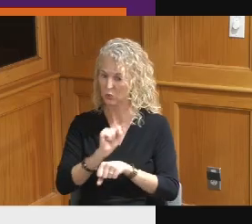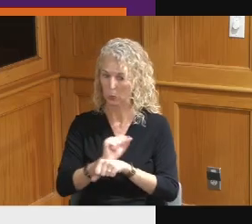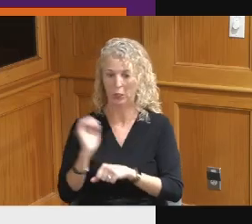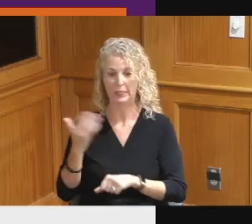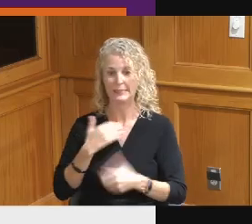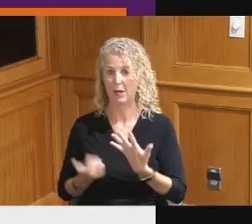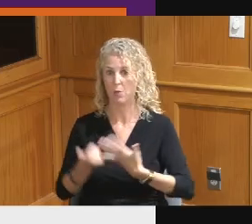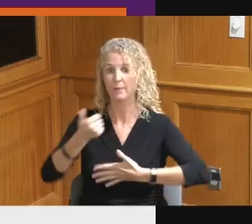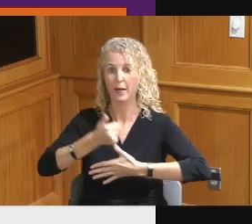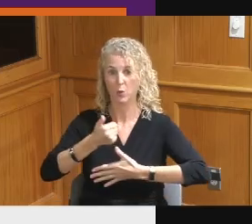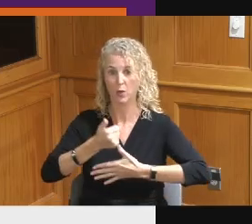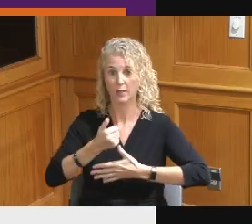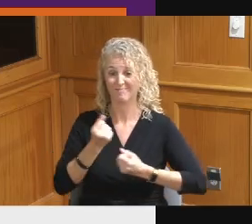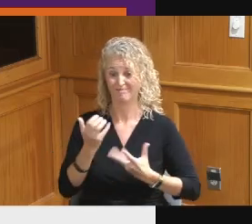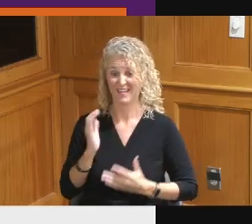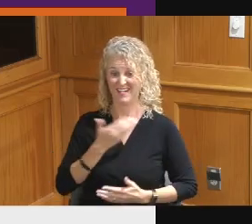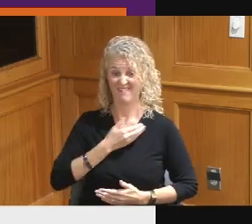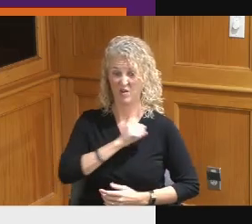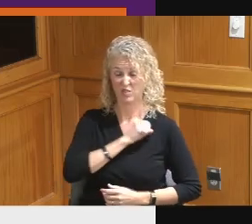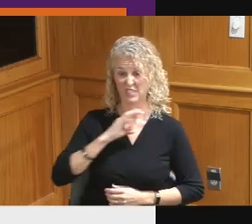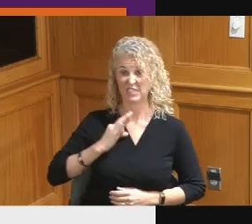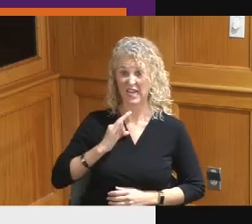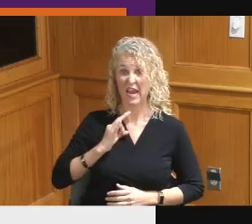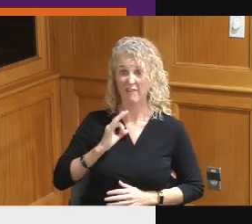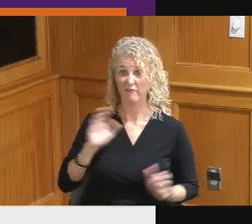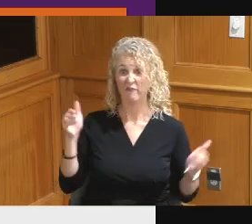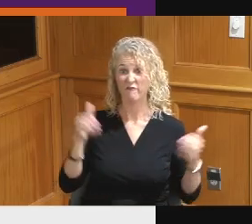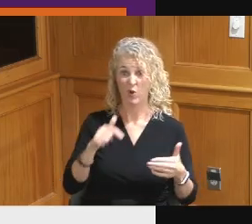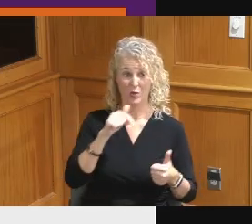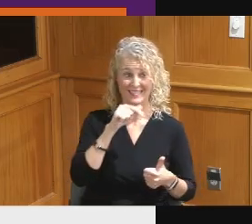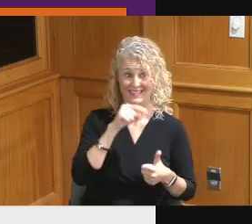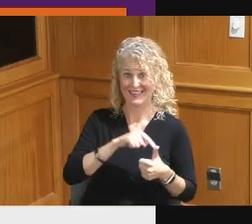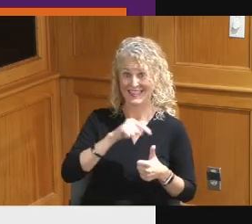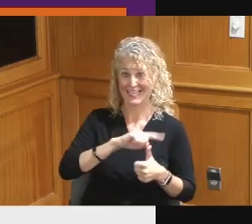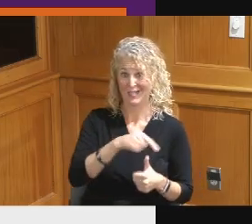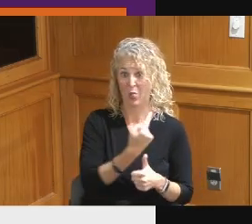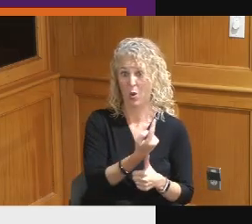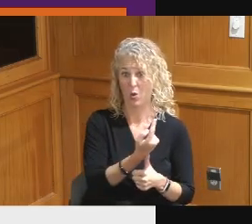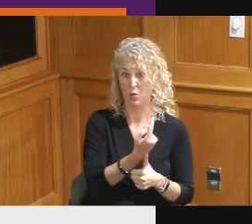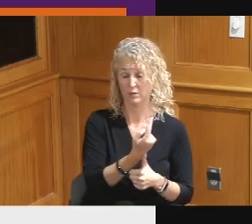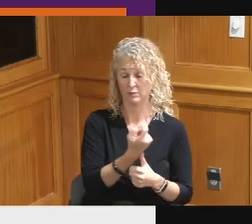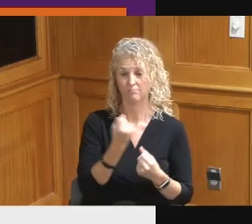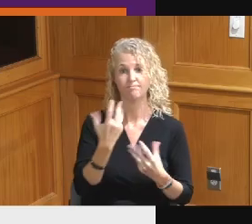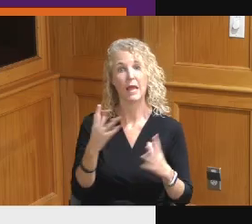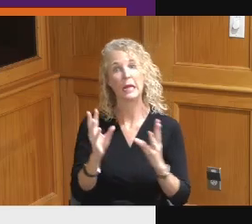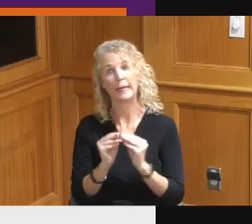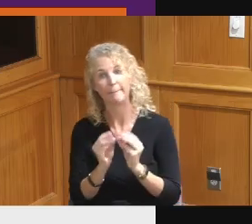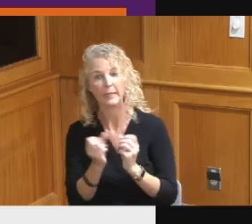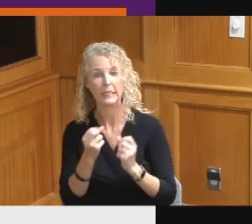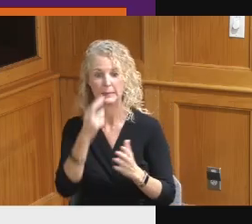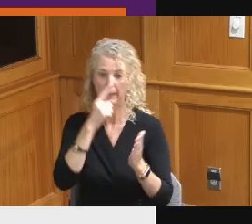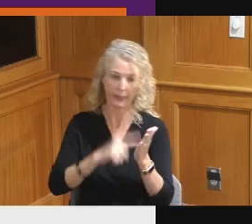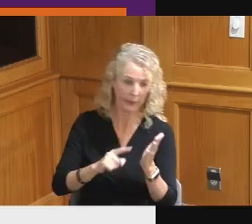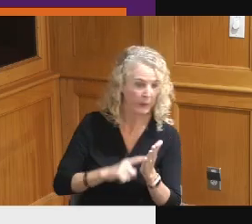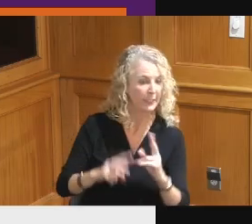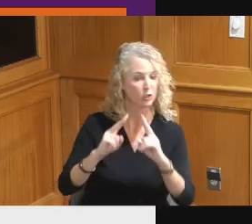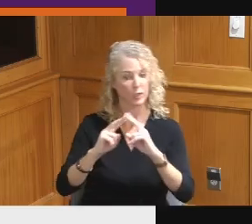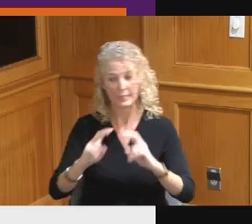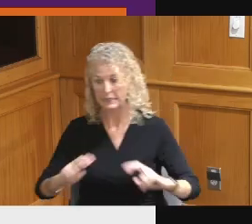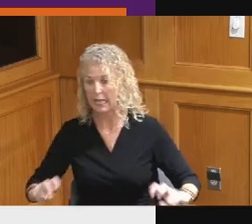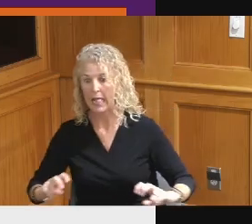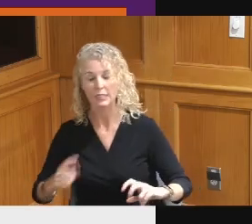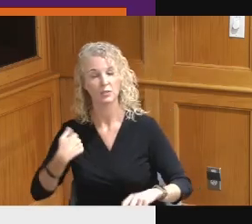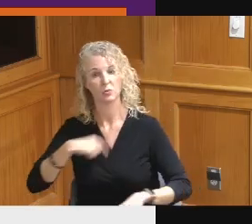as a significant amount of our staff time above much over the last 6 months, because we had a lot of meetings, a lot of research, a lot of analysis.